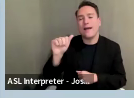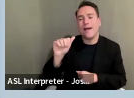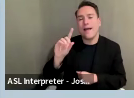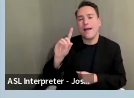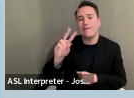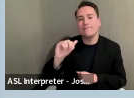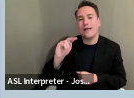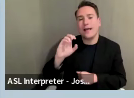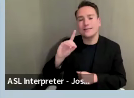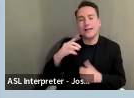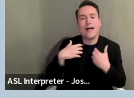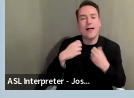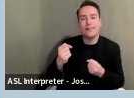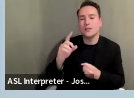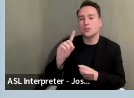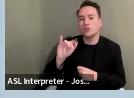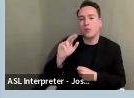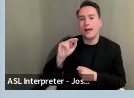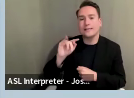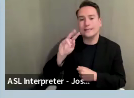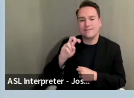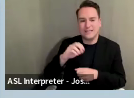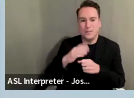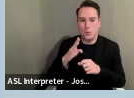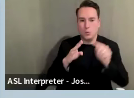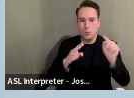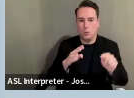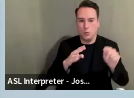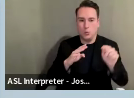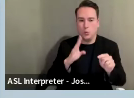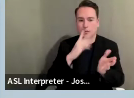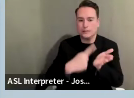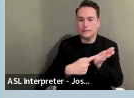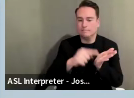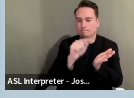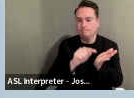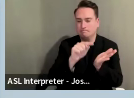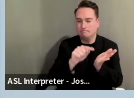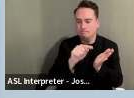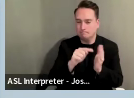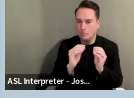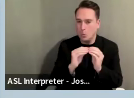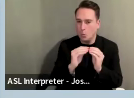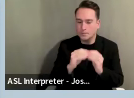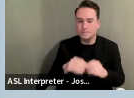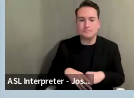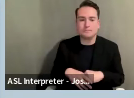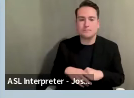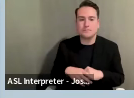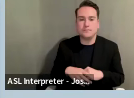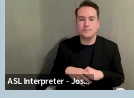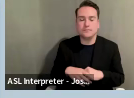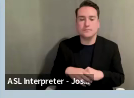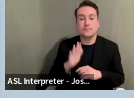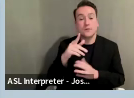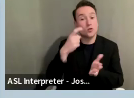is always changeable, amendable, revocable in blue, but we're going to touch upon that document a little bit more. Now you'll notice